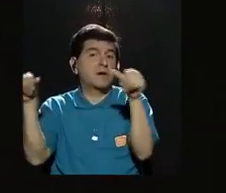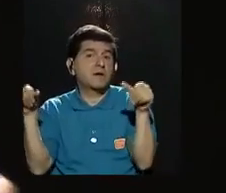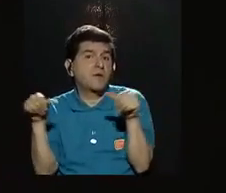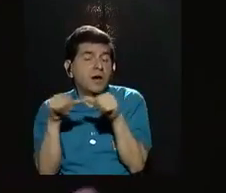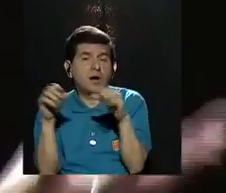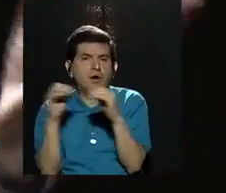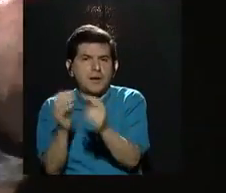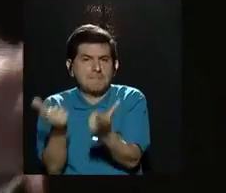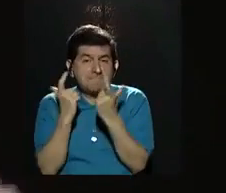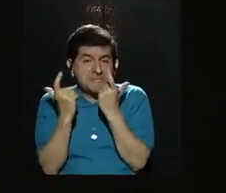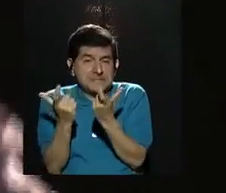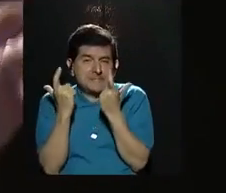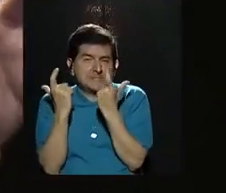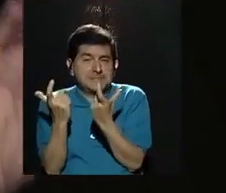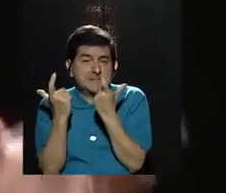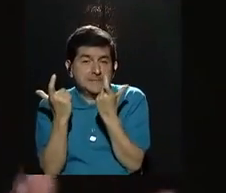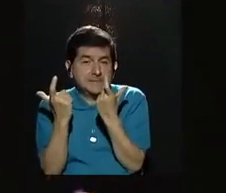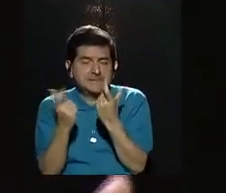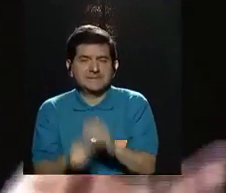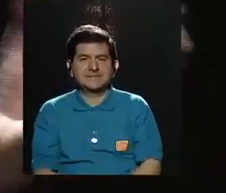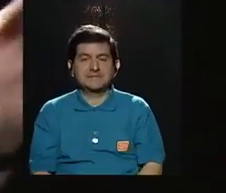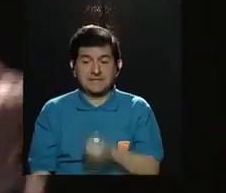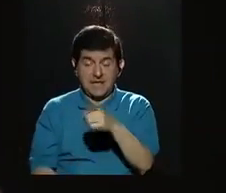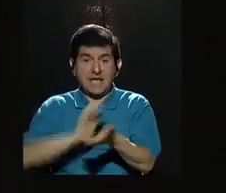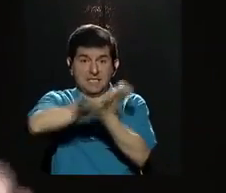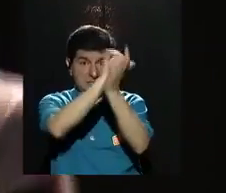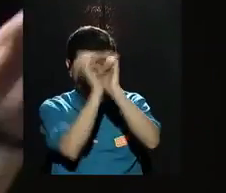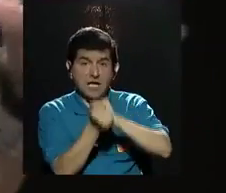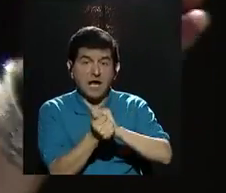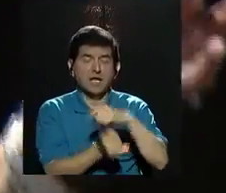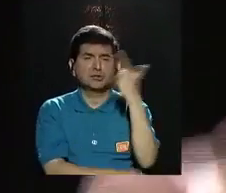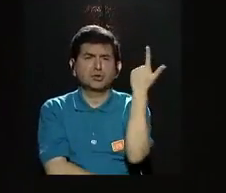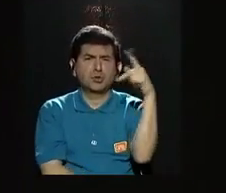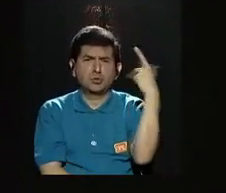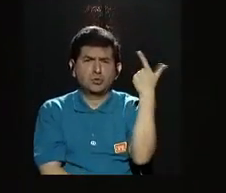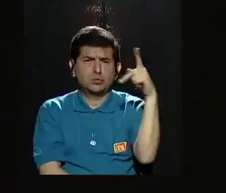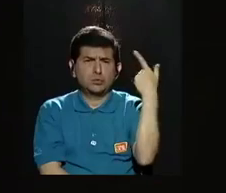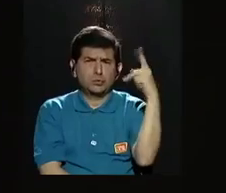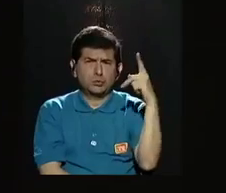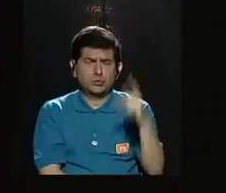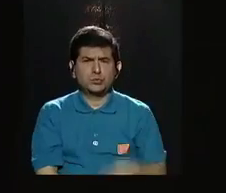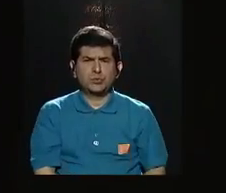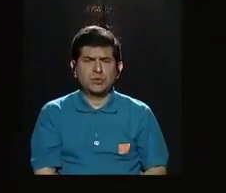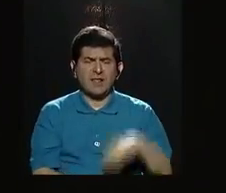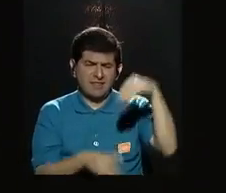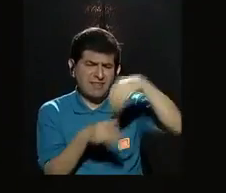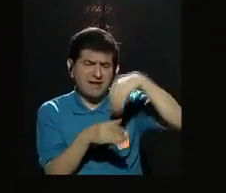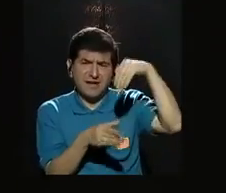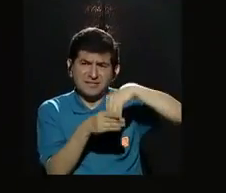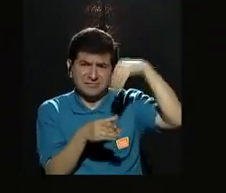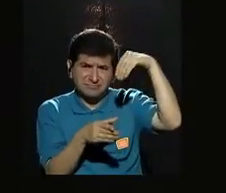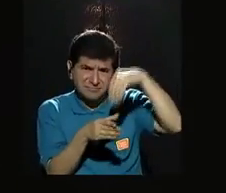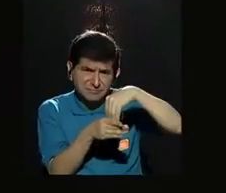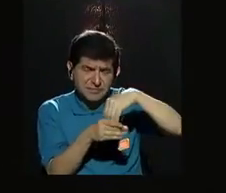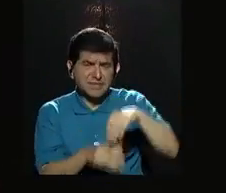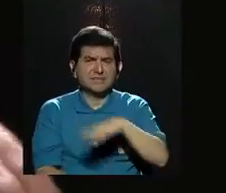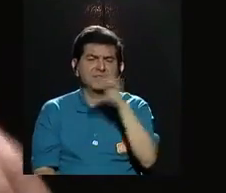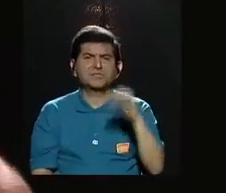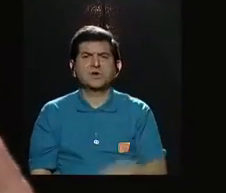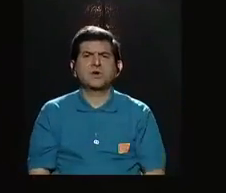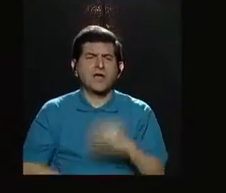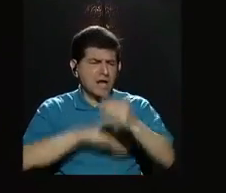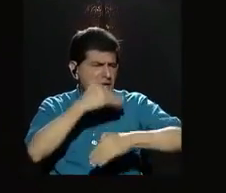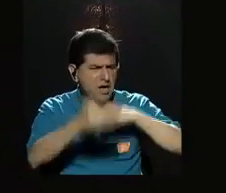is, these are dangerous shifts away from investment in processes that